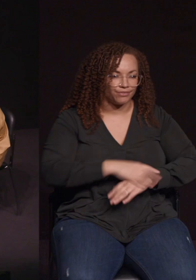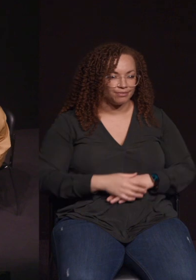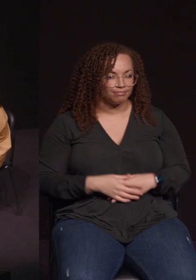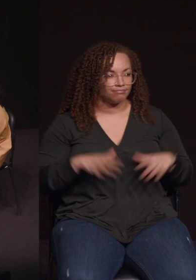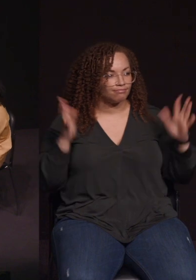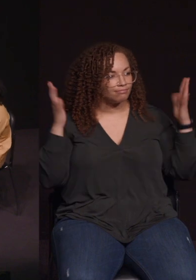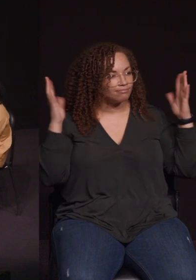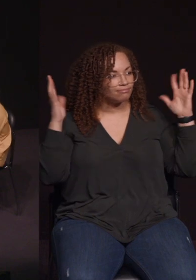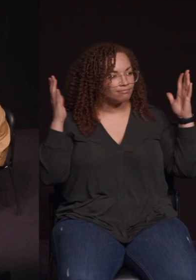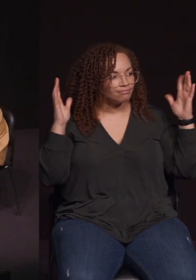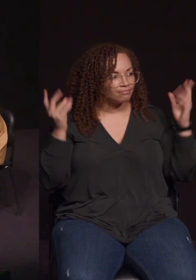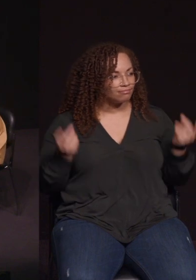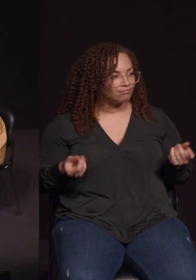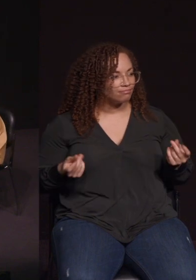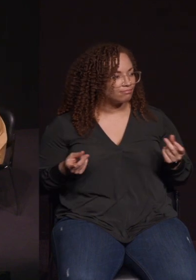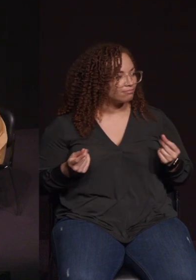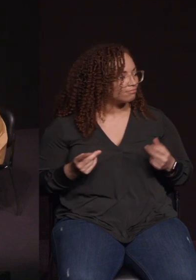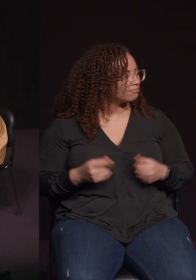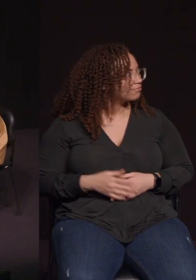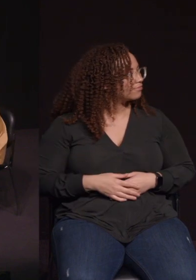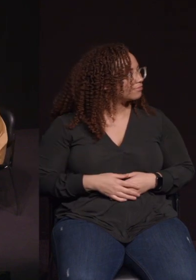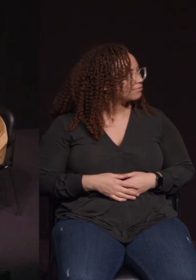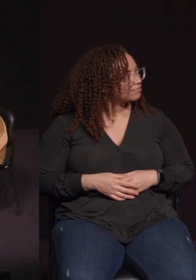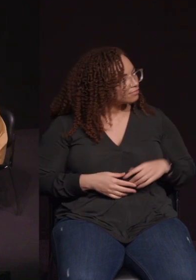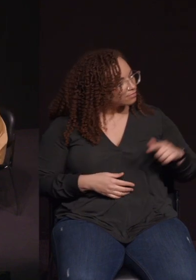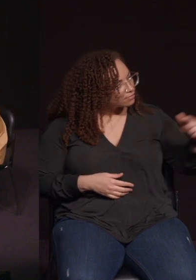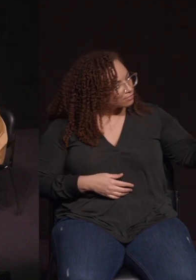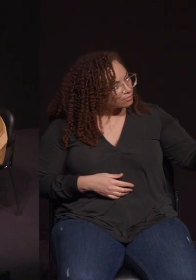Yeah, thank you.